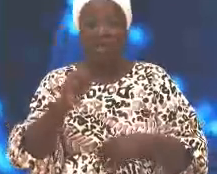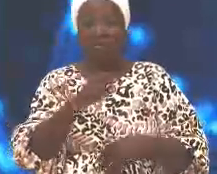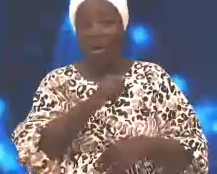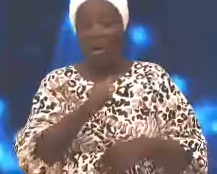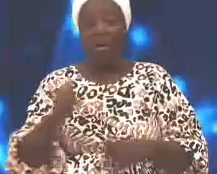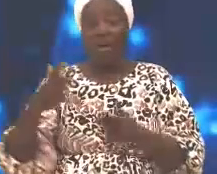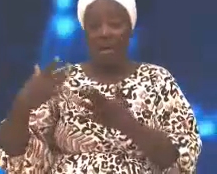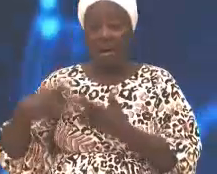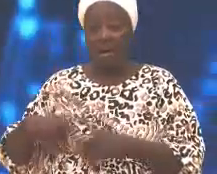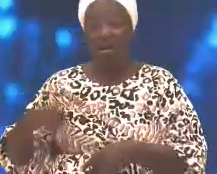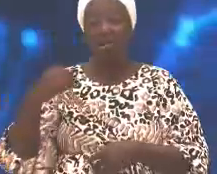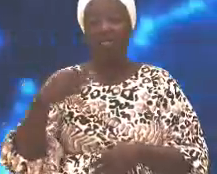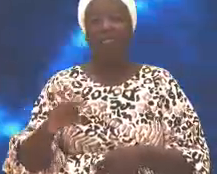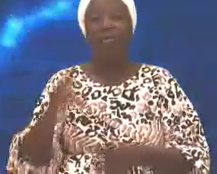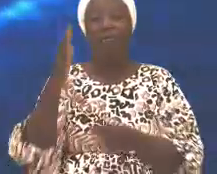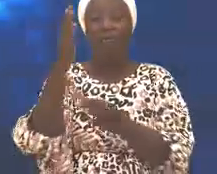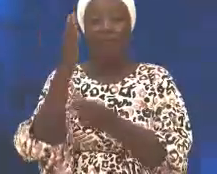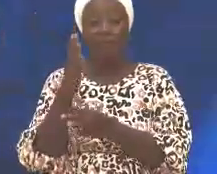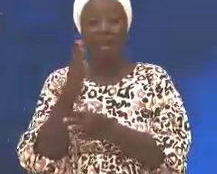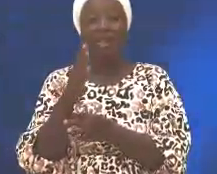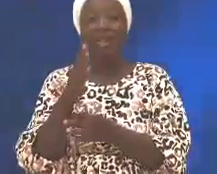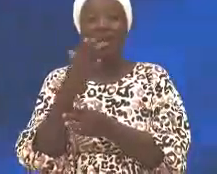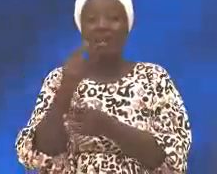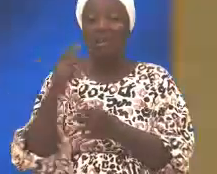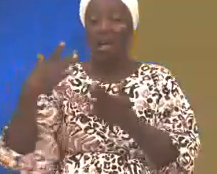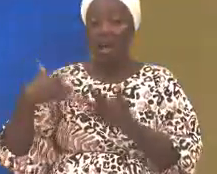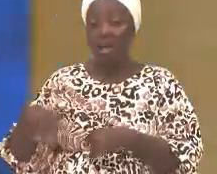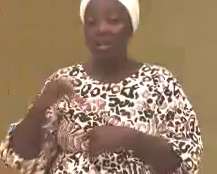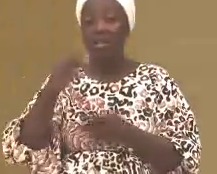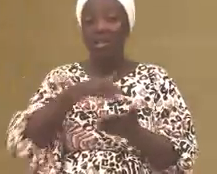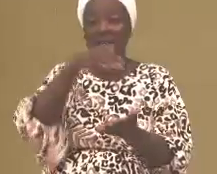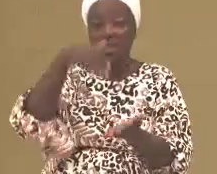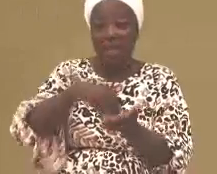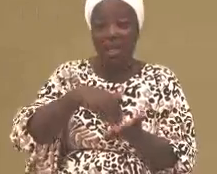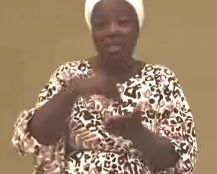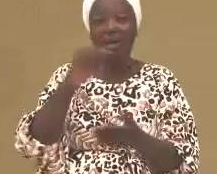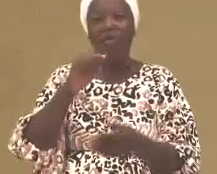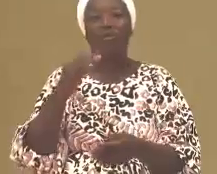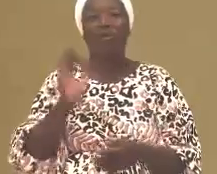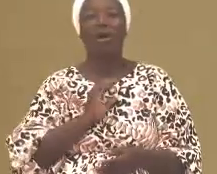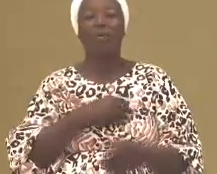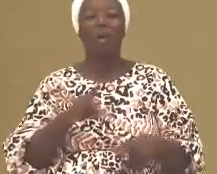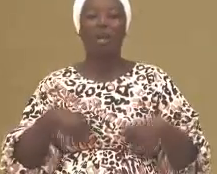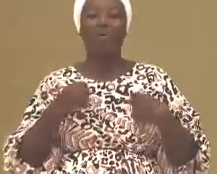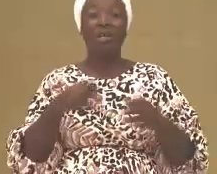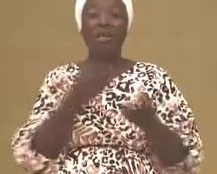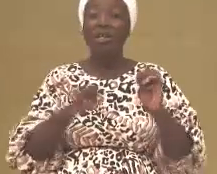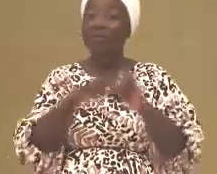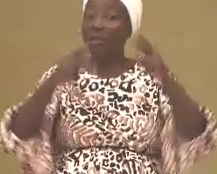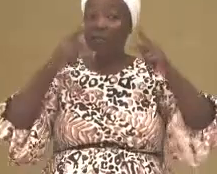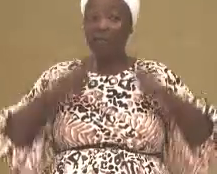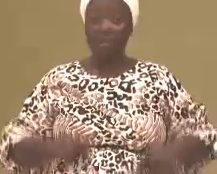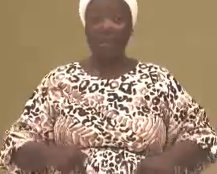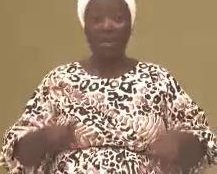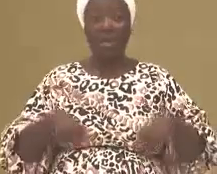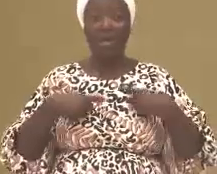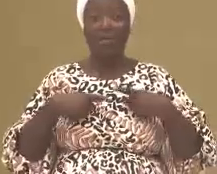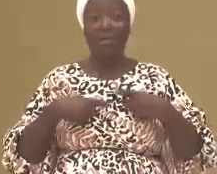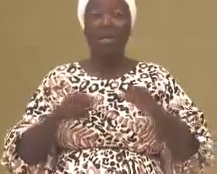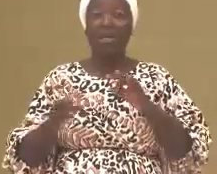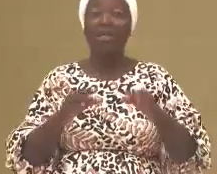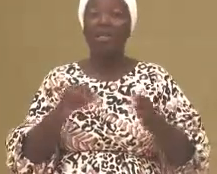flesh. The heart is the center of our lives. Even the physical life is the heart that pumps